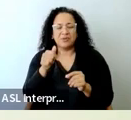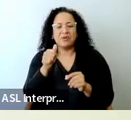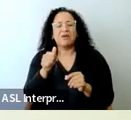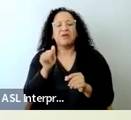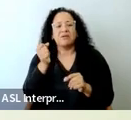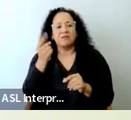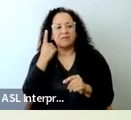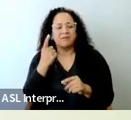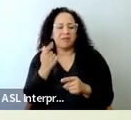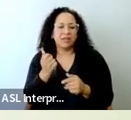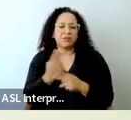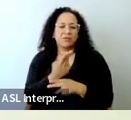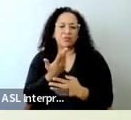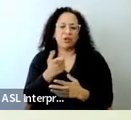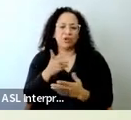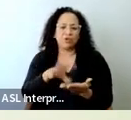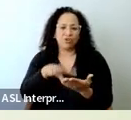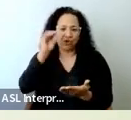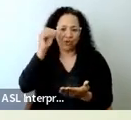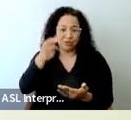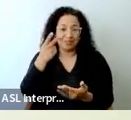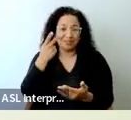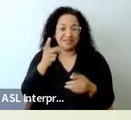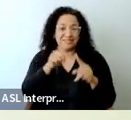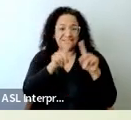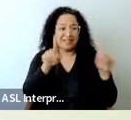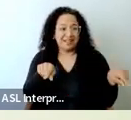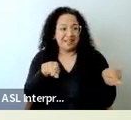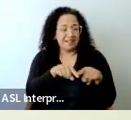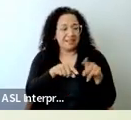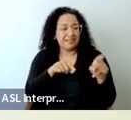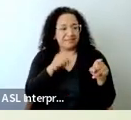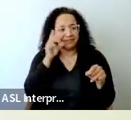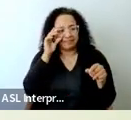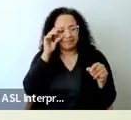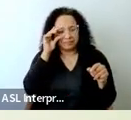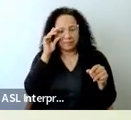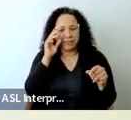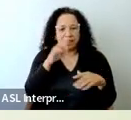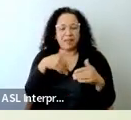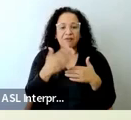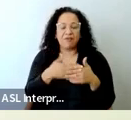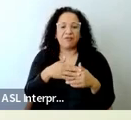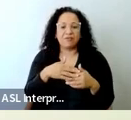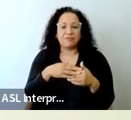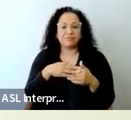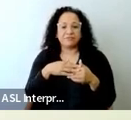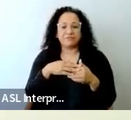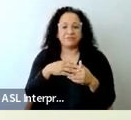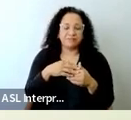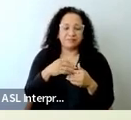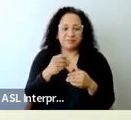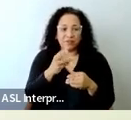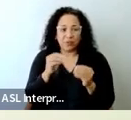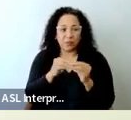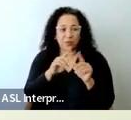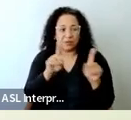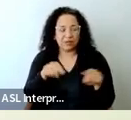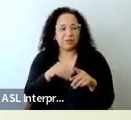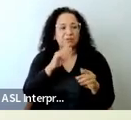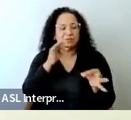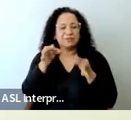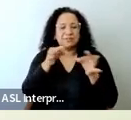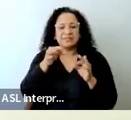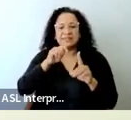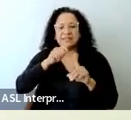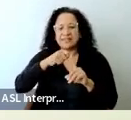what you learned. And you can see on the slide that you just went to, Darlene. Over the next dozen or so slides, we will go over the key